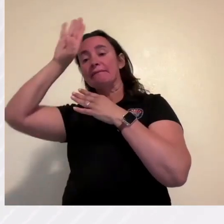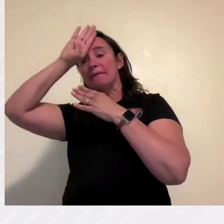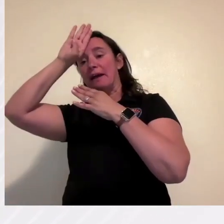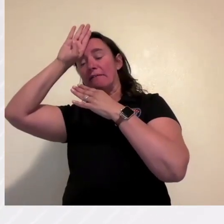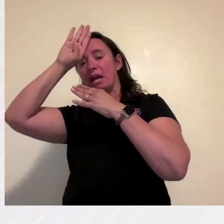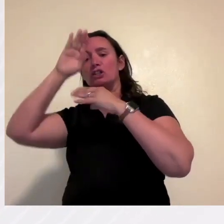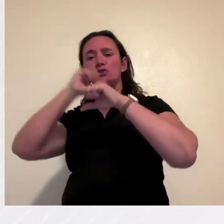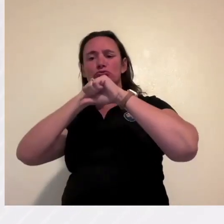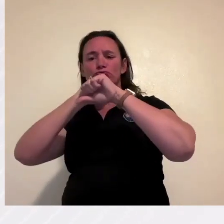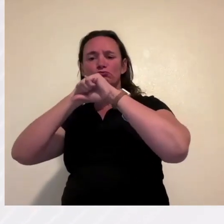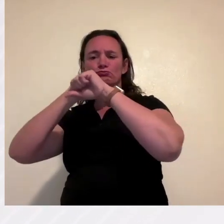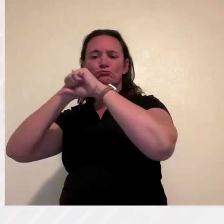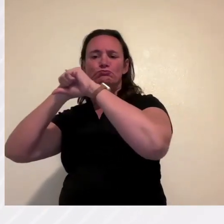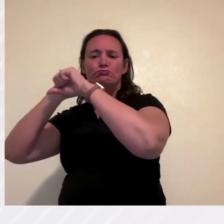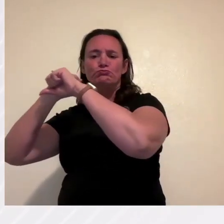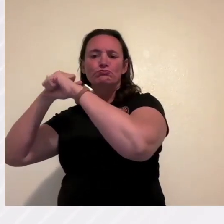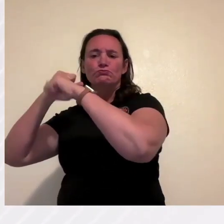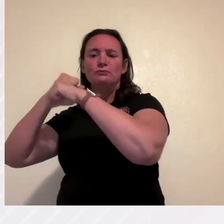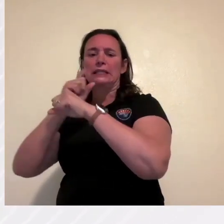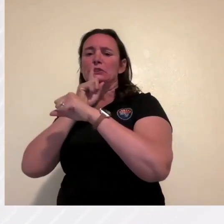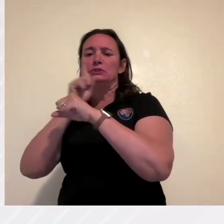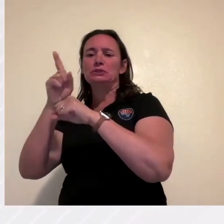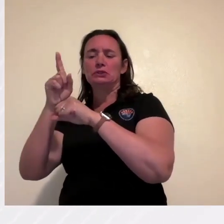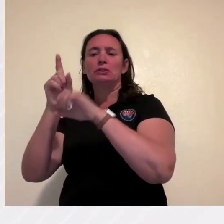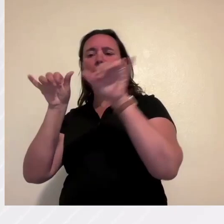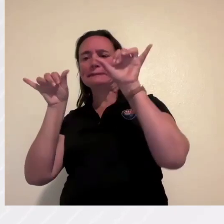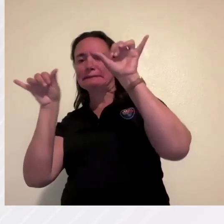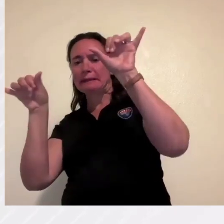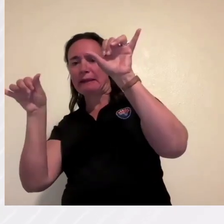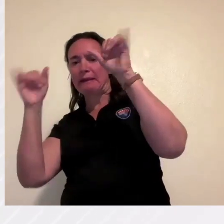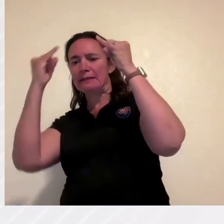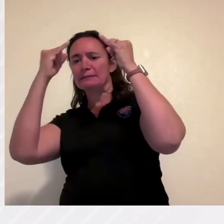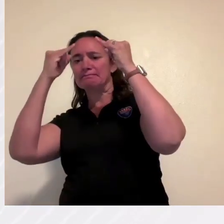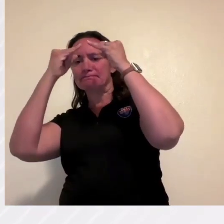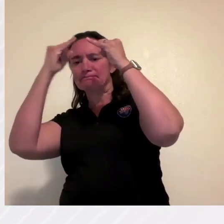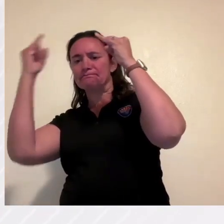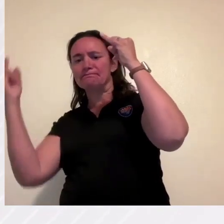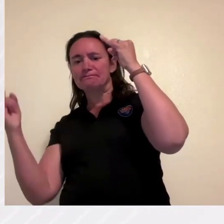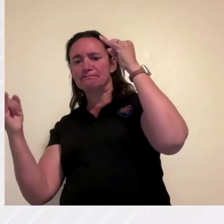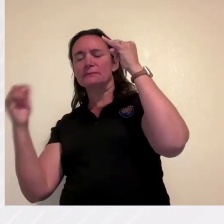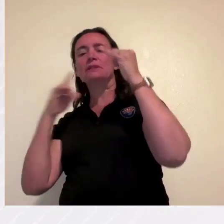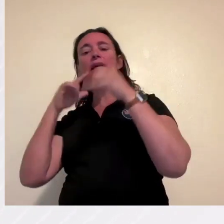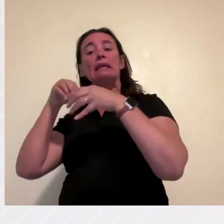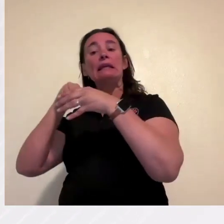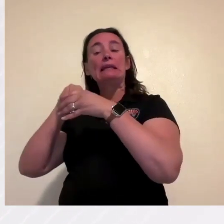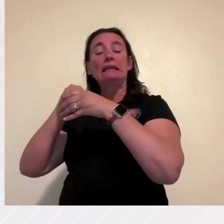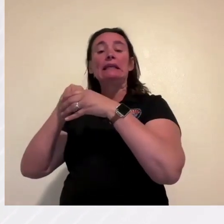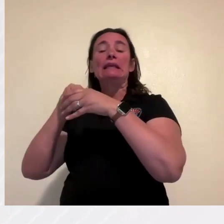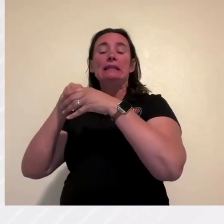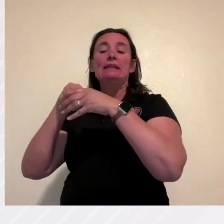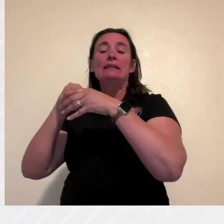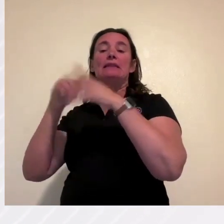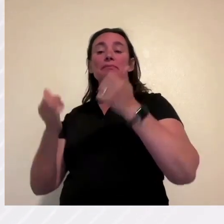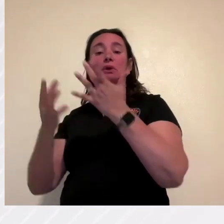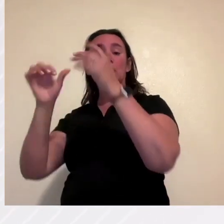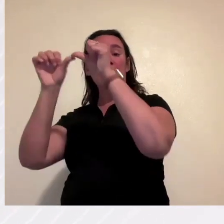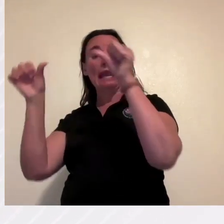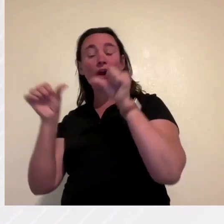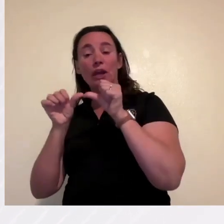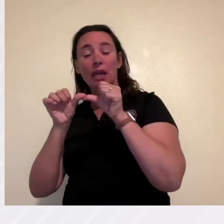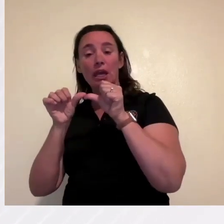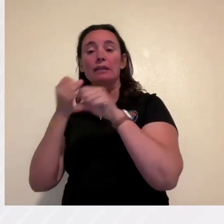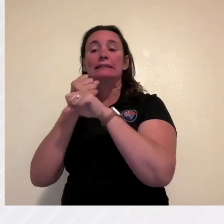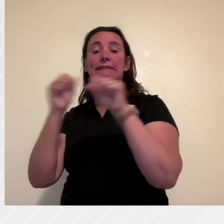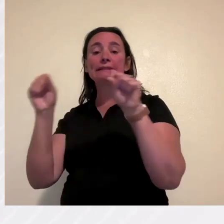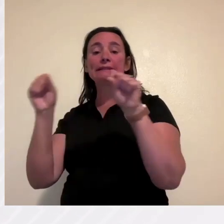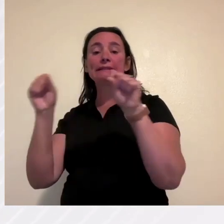construction. They're going as safe as possible into the burned area and keeping this fire in that same footprint. And when I